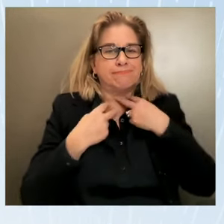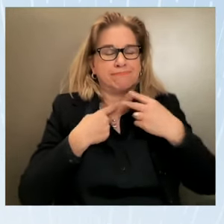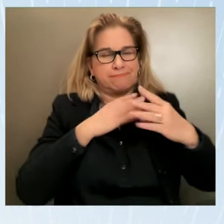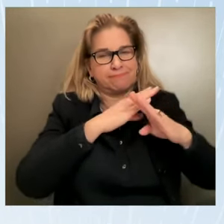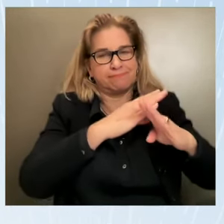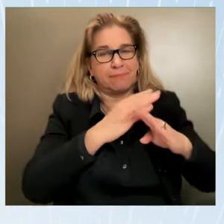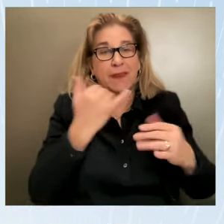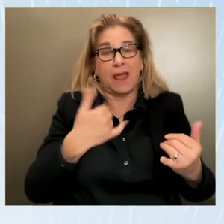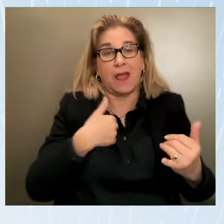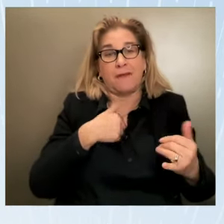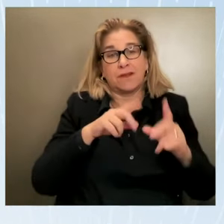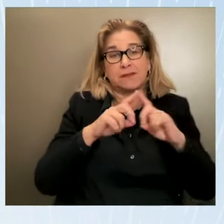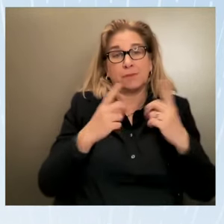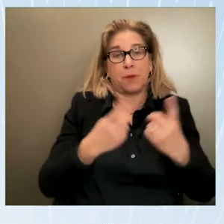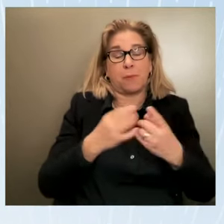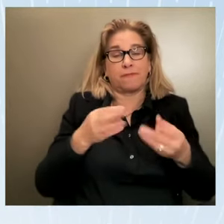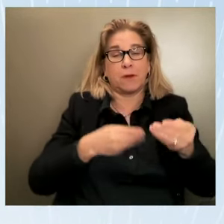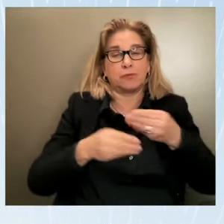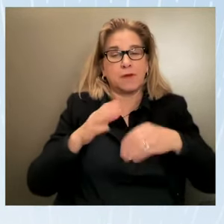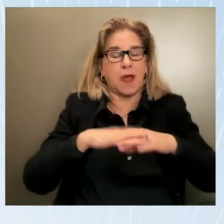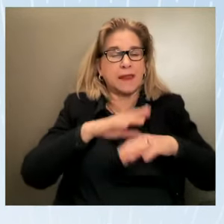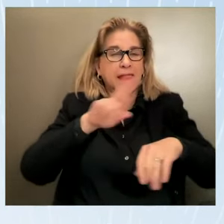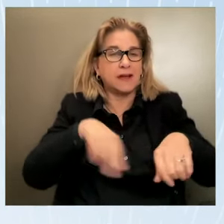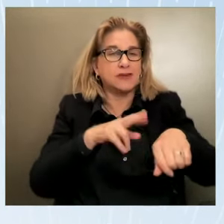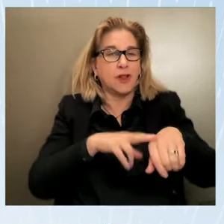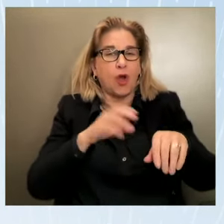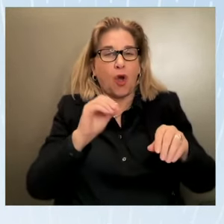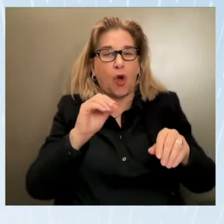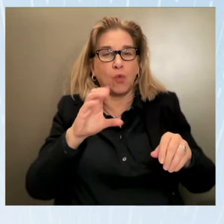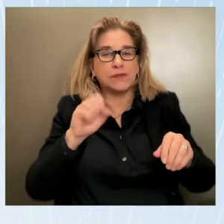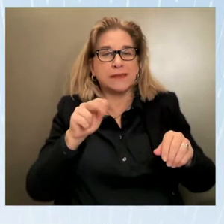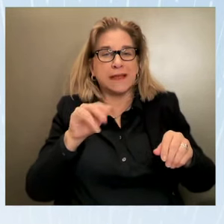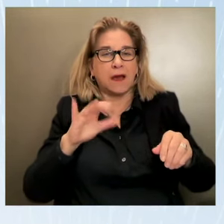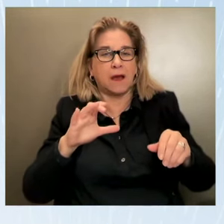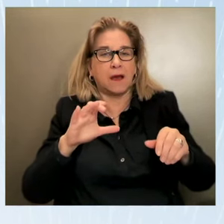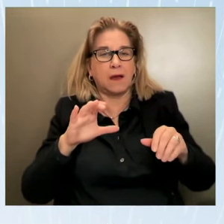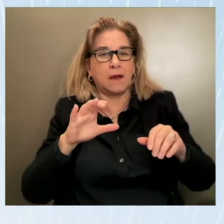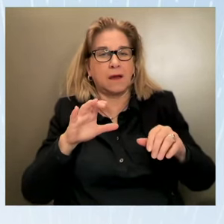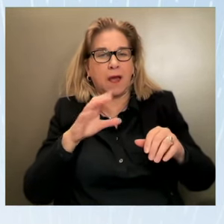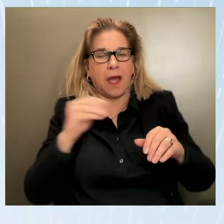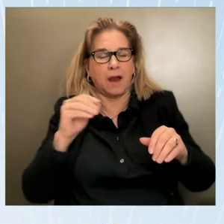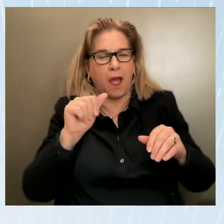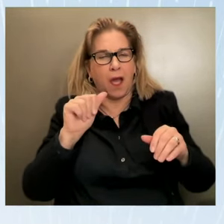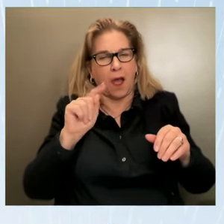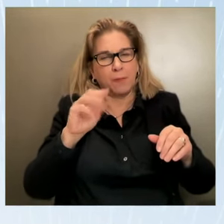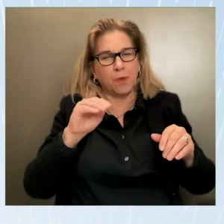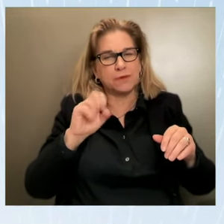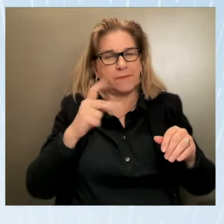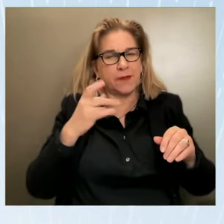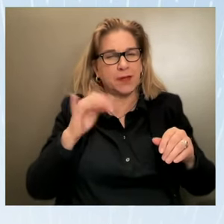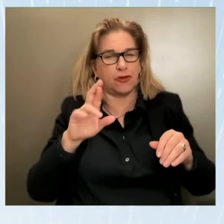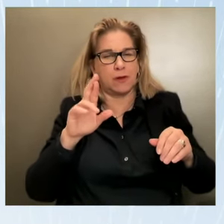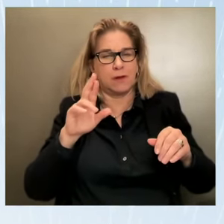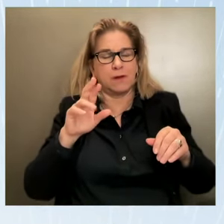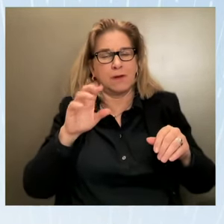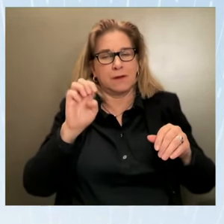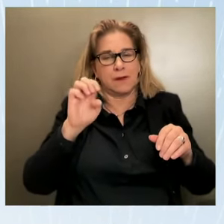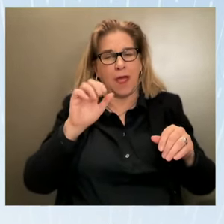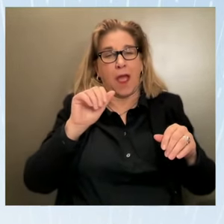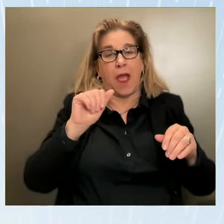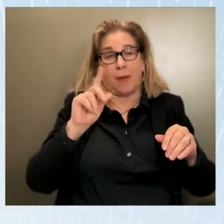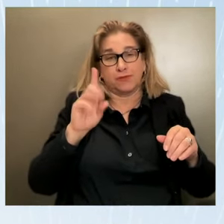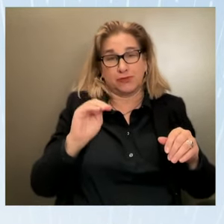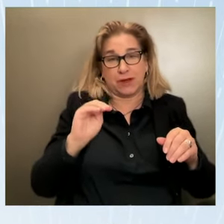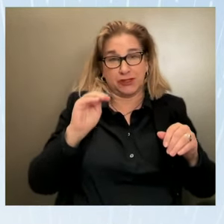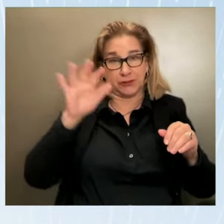and Border Protection and other agencies to identify potential forced labor practices on fishing vessels as well as in